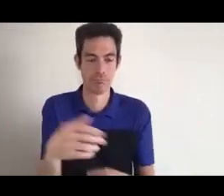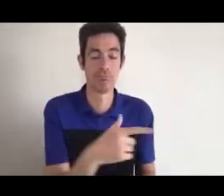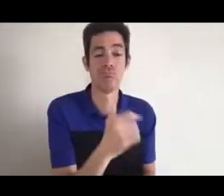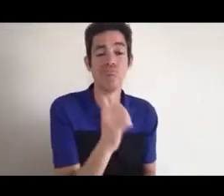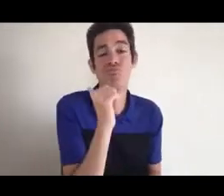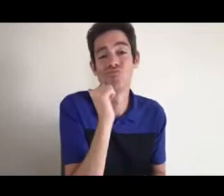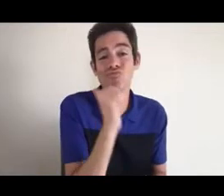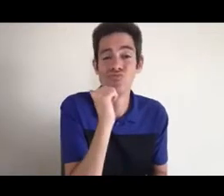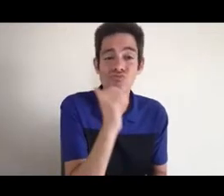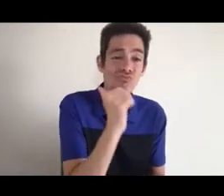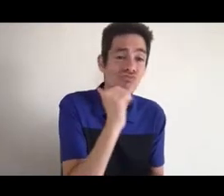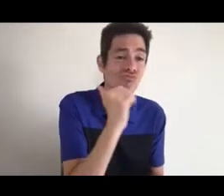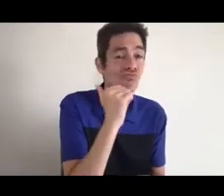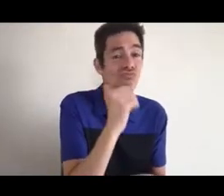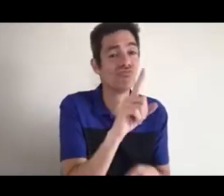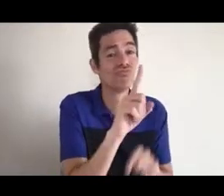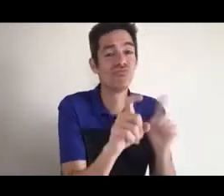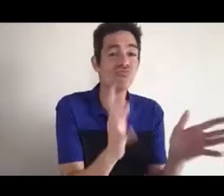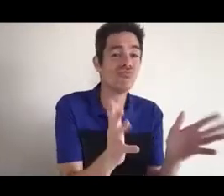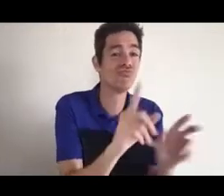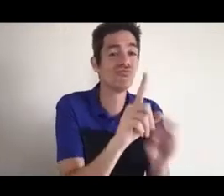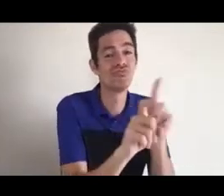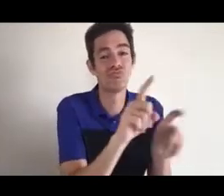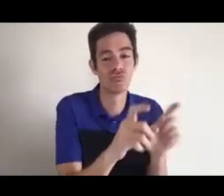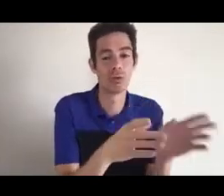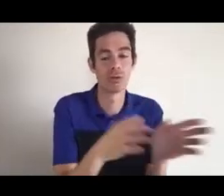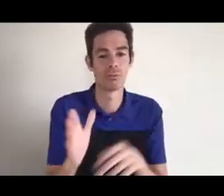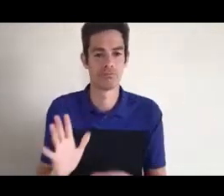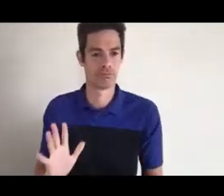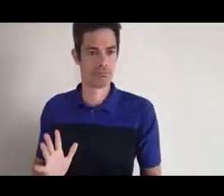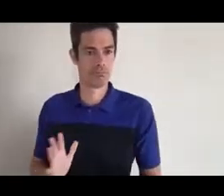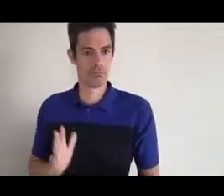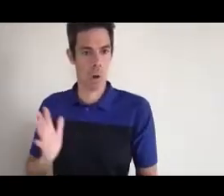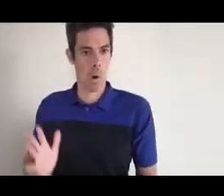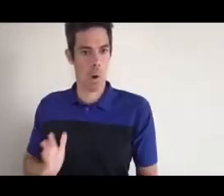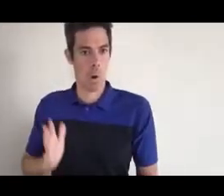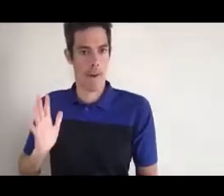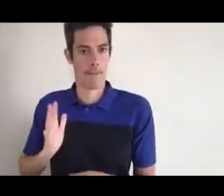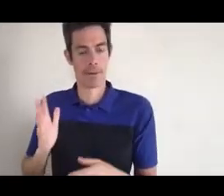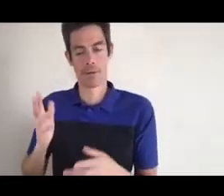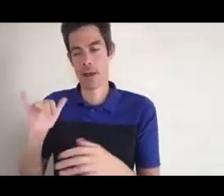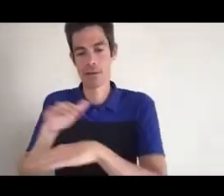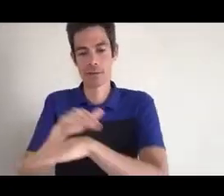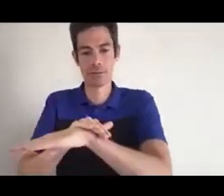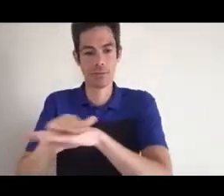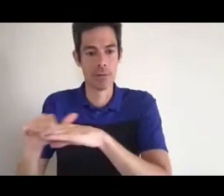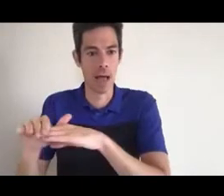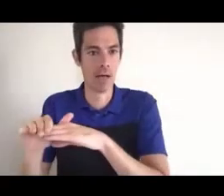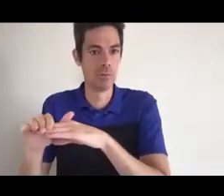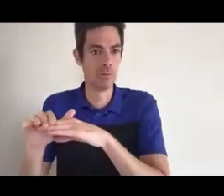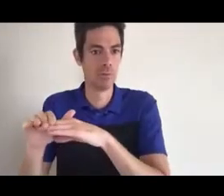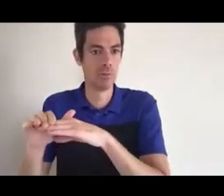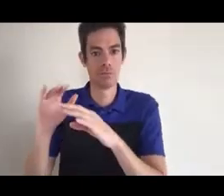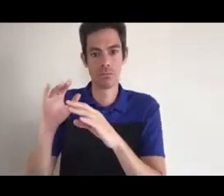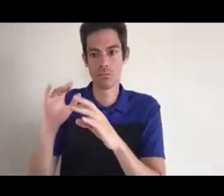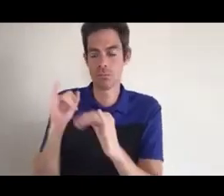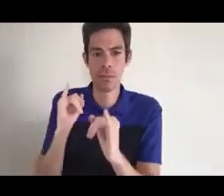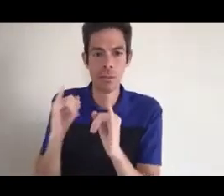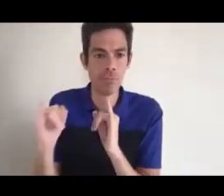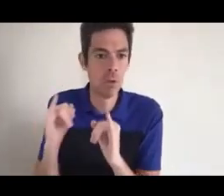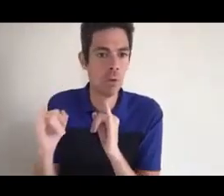there are two directions. So you have your everyday questions and casual questions, and then you